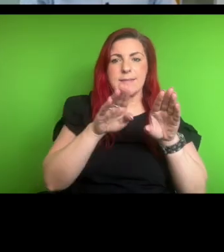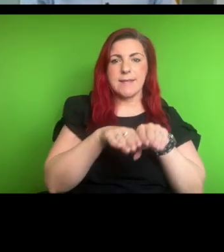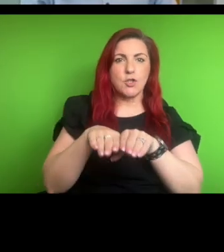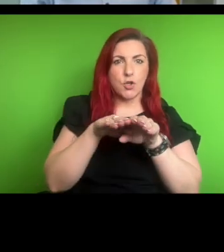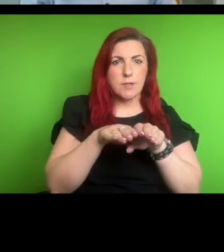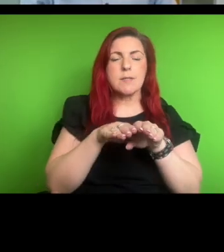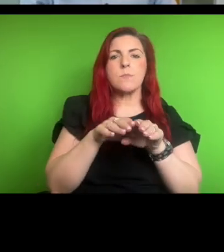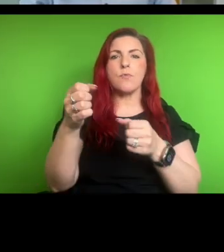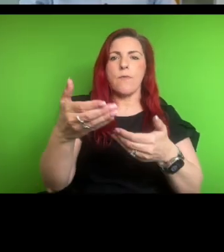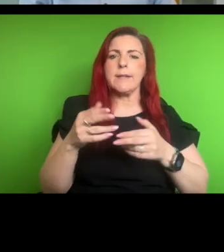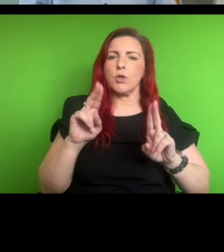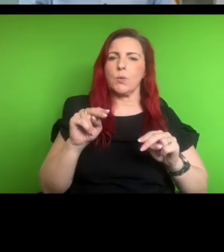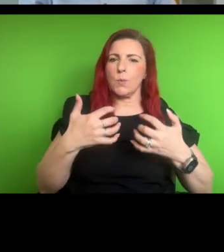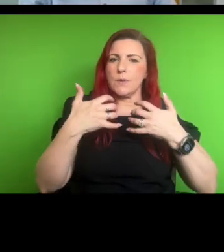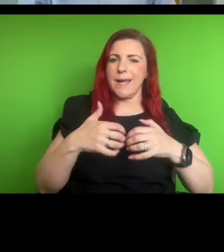business.